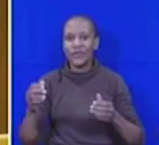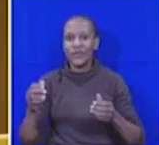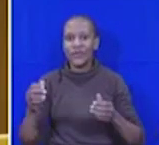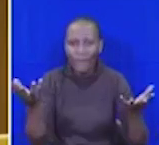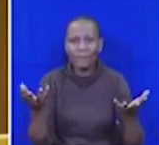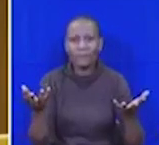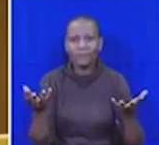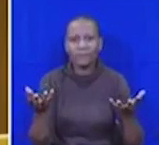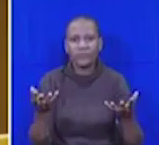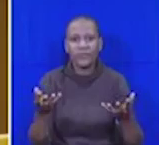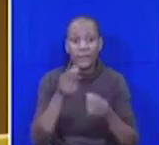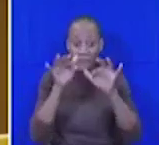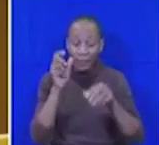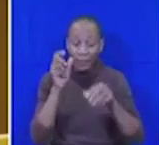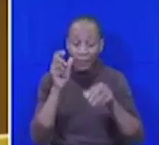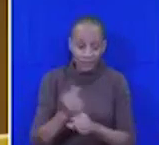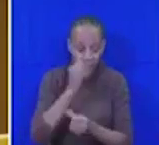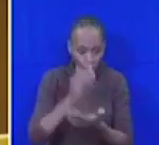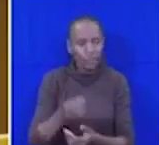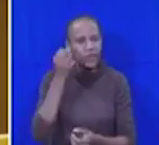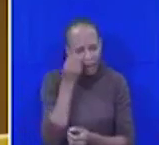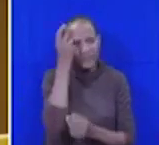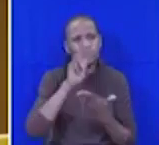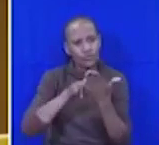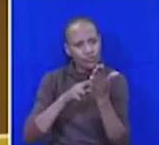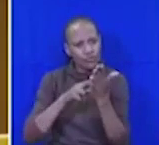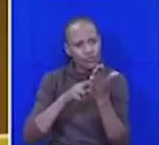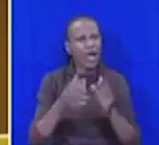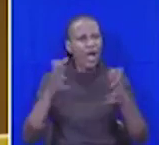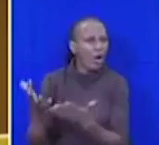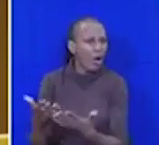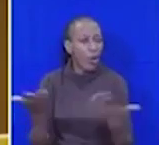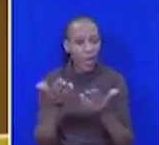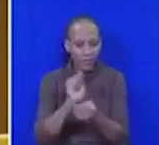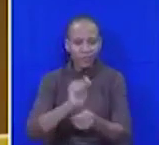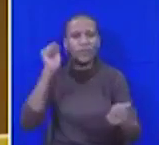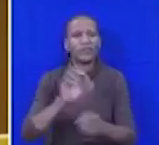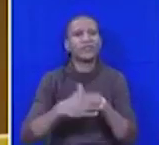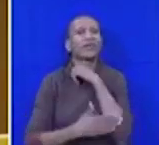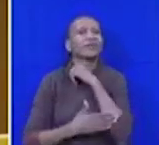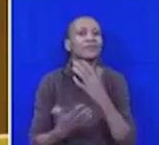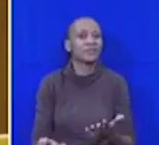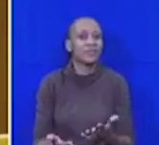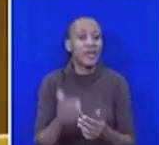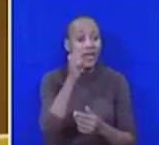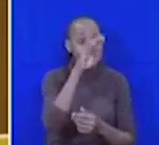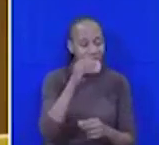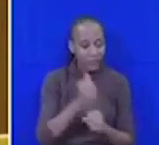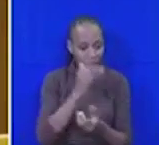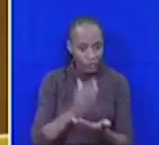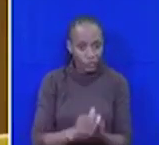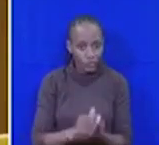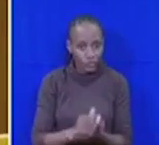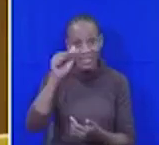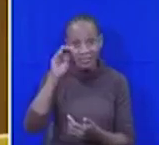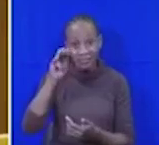had to make a declaration on the role of the media in a democratic society, and that the ANC will ensure that the SABC is fully dedicated